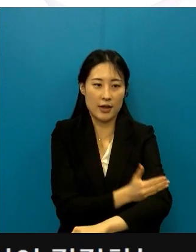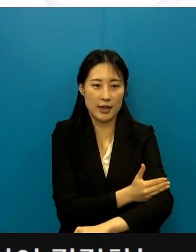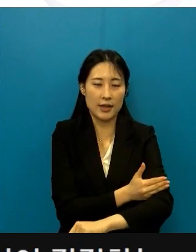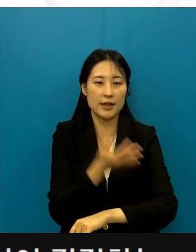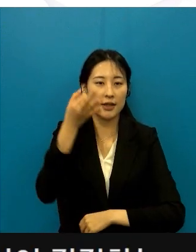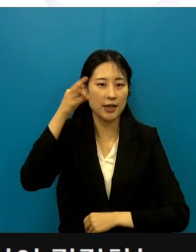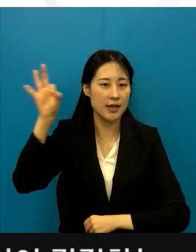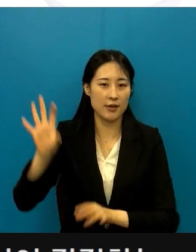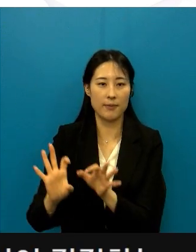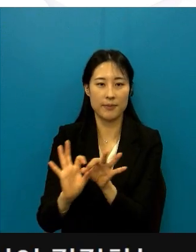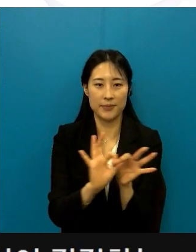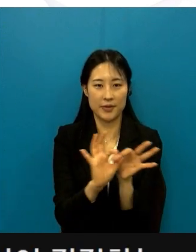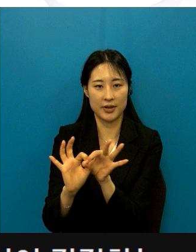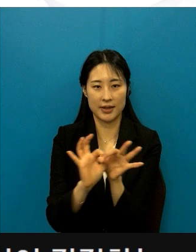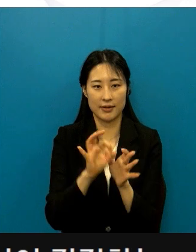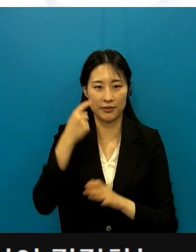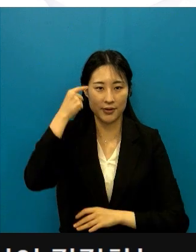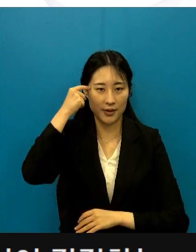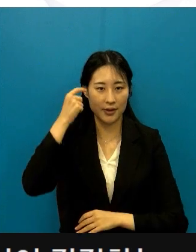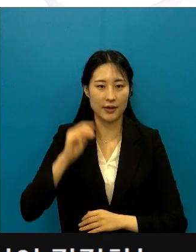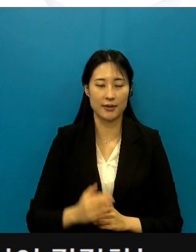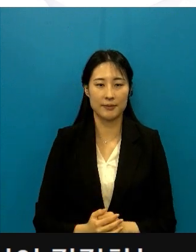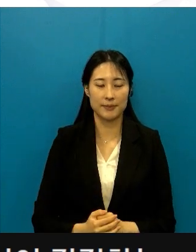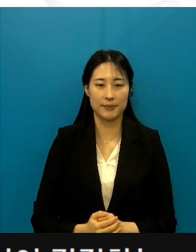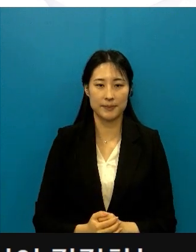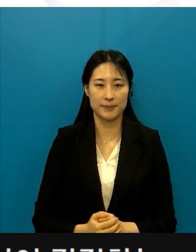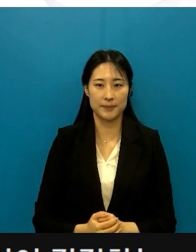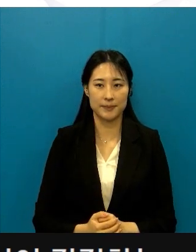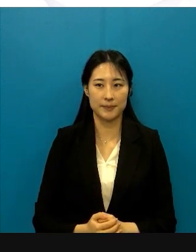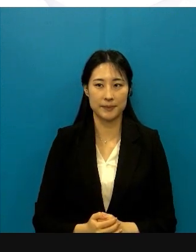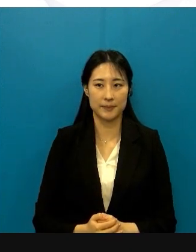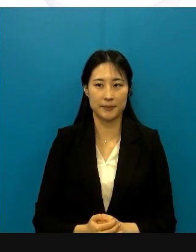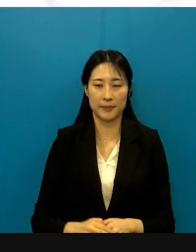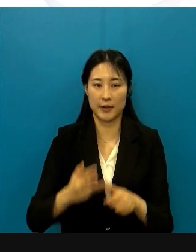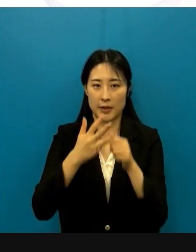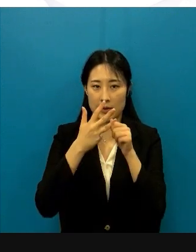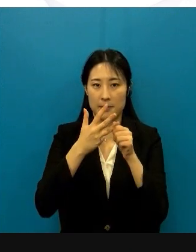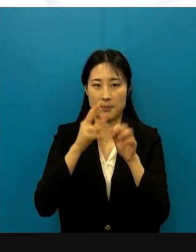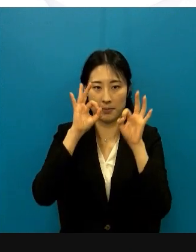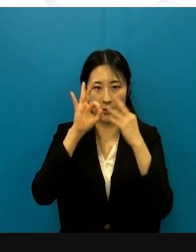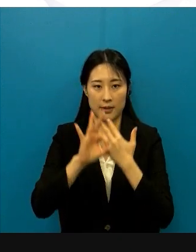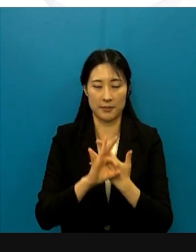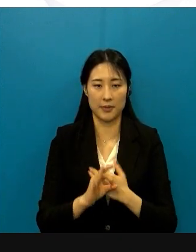Article 8, the right to privacy, the right to respect for private and family life.